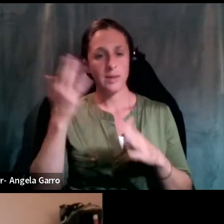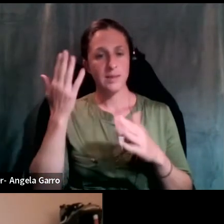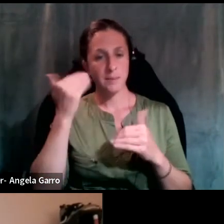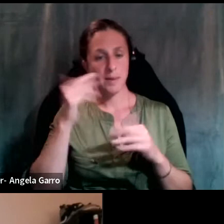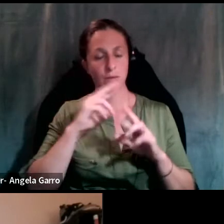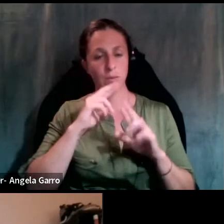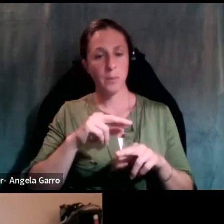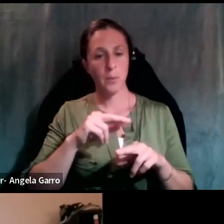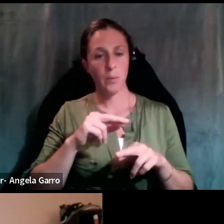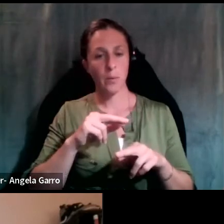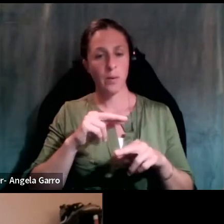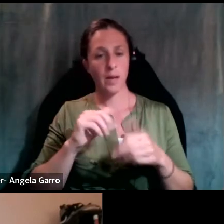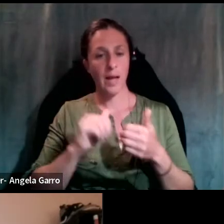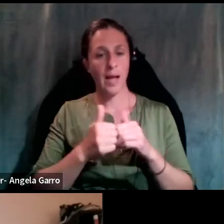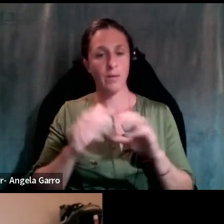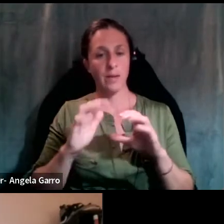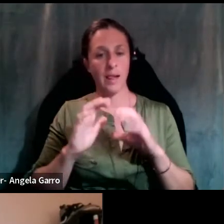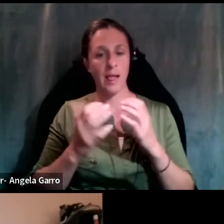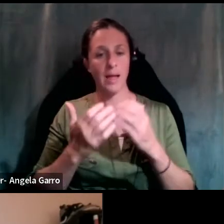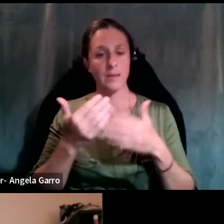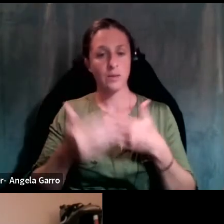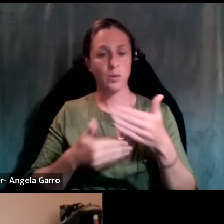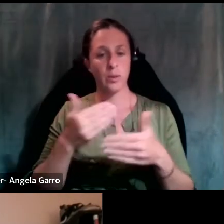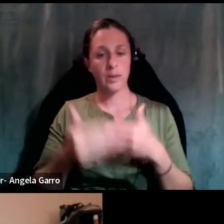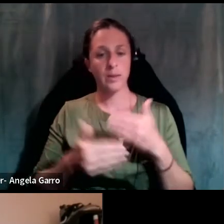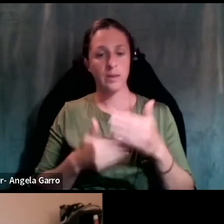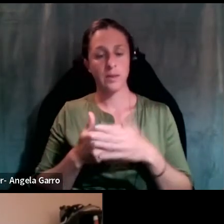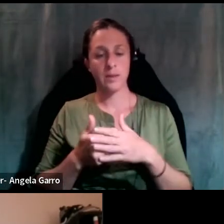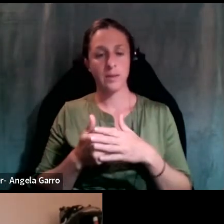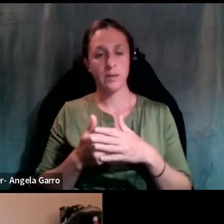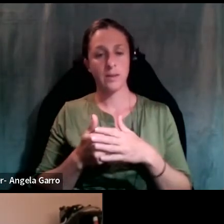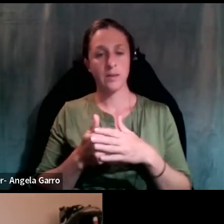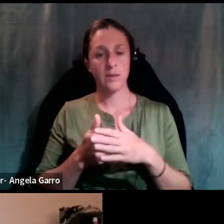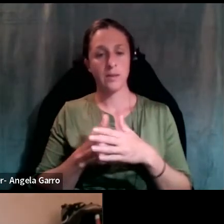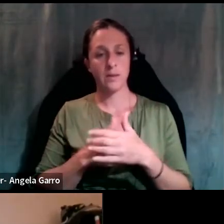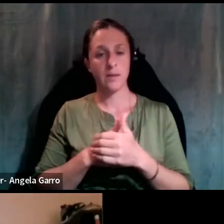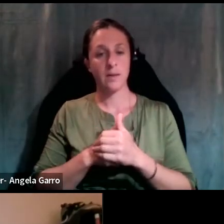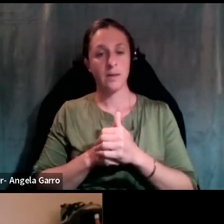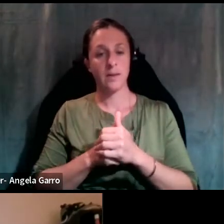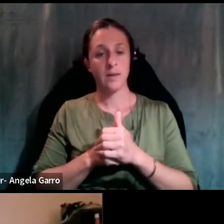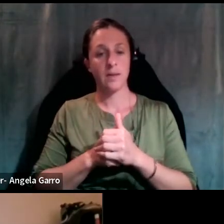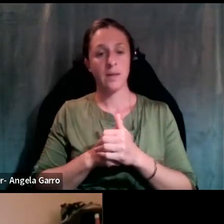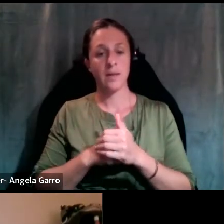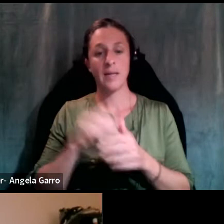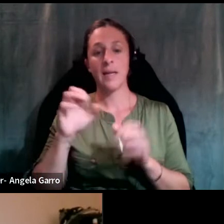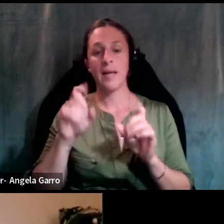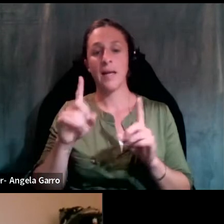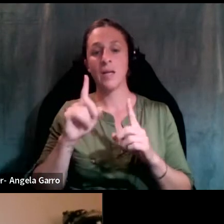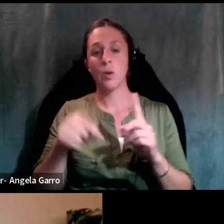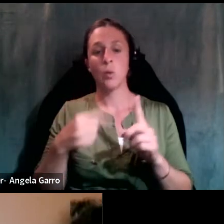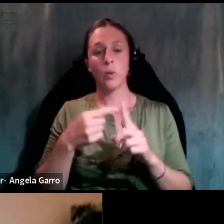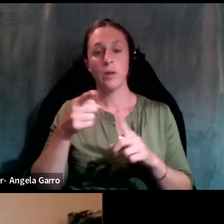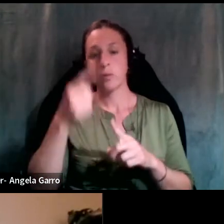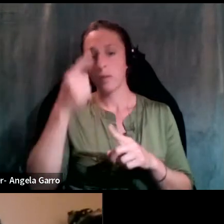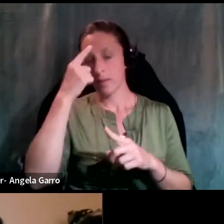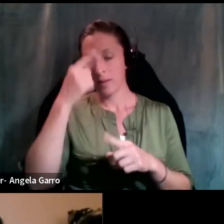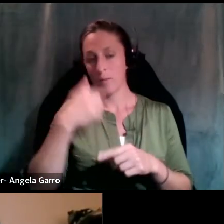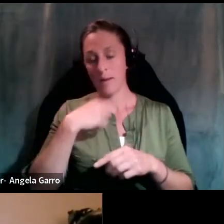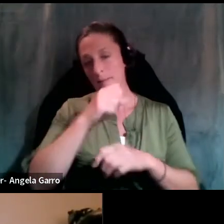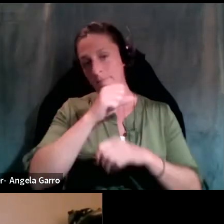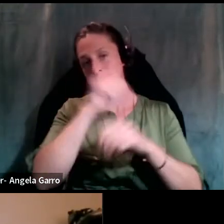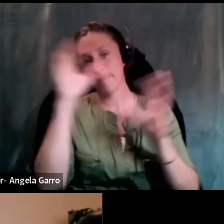on how the class is going? So Ed, when do you think you would have some